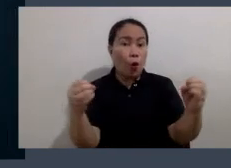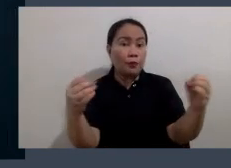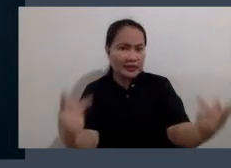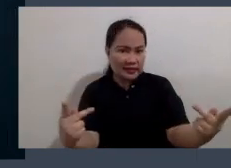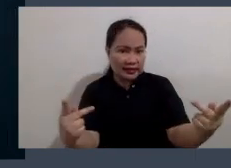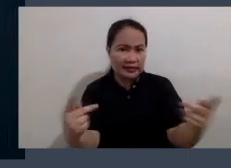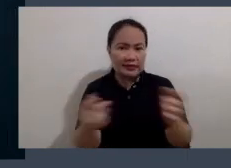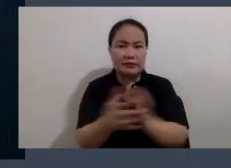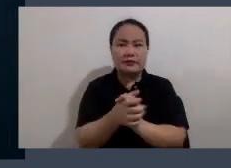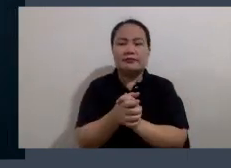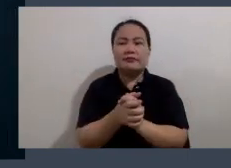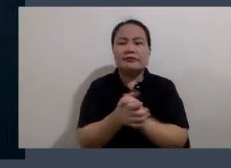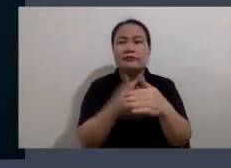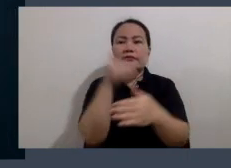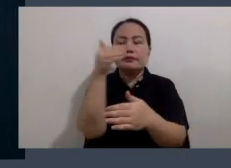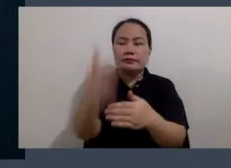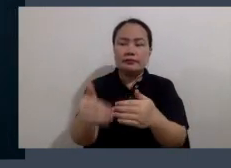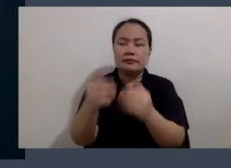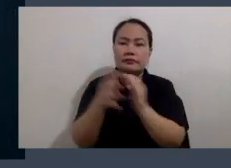Okay, next.